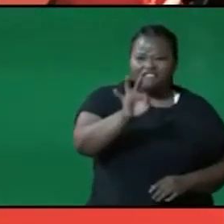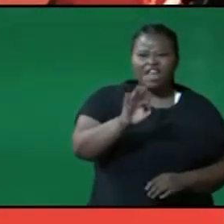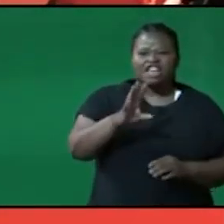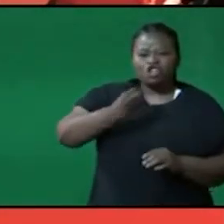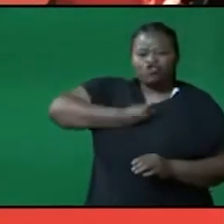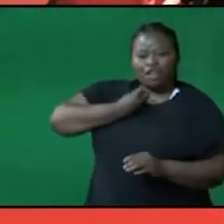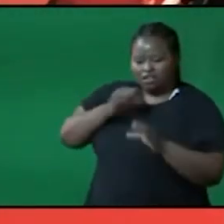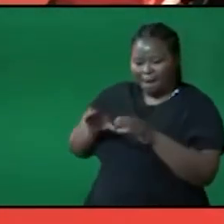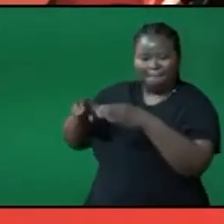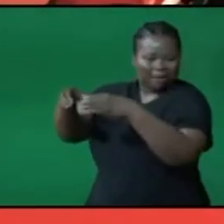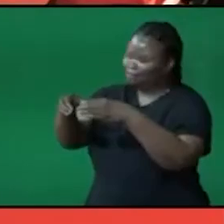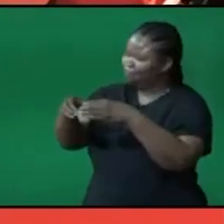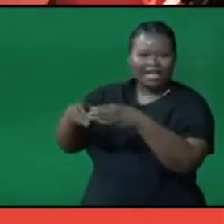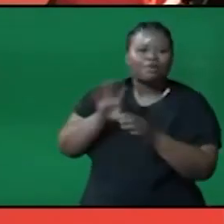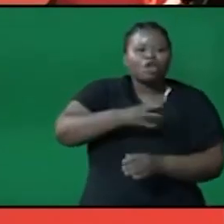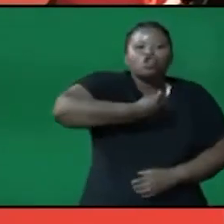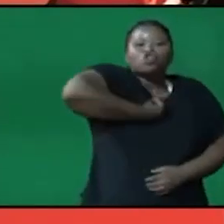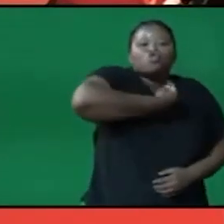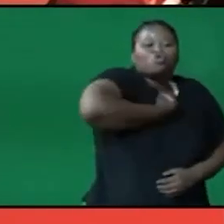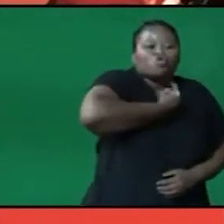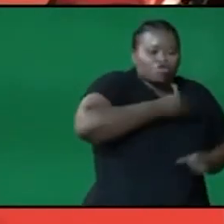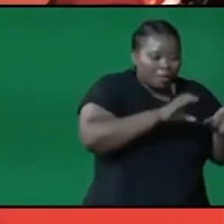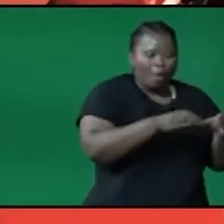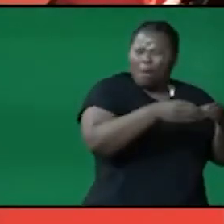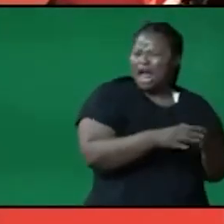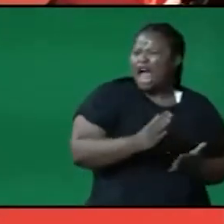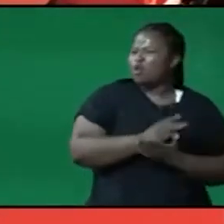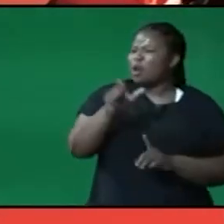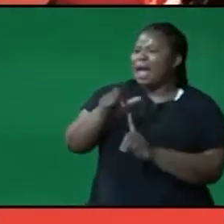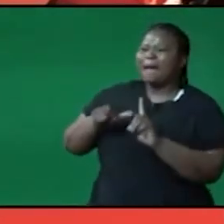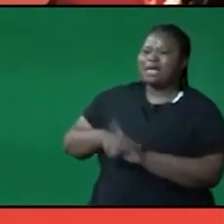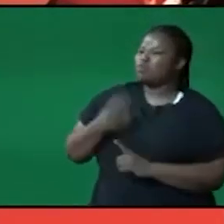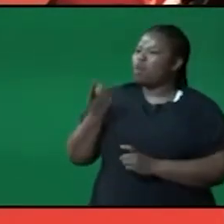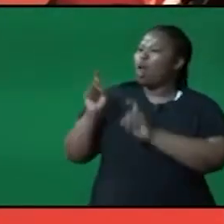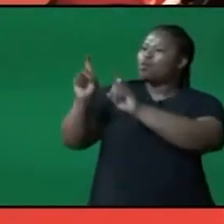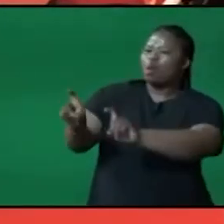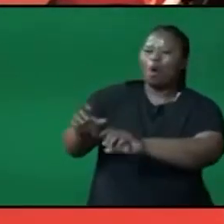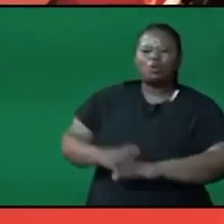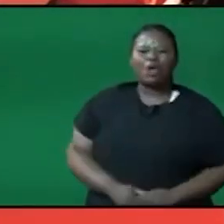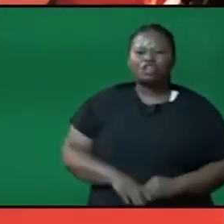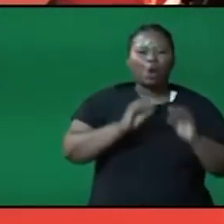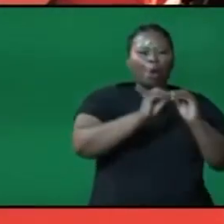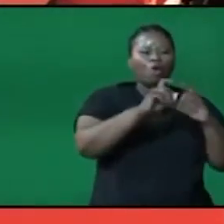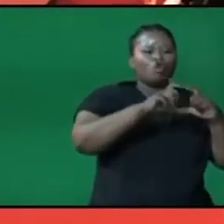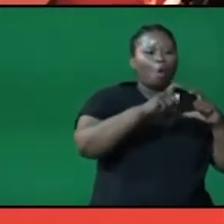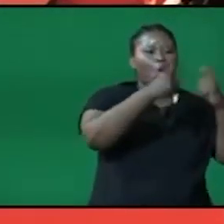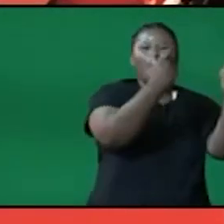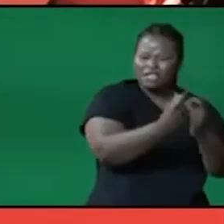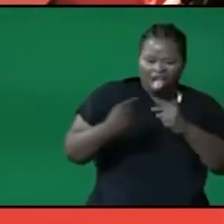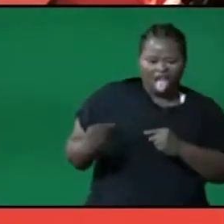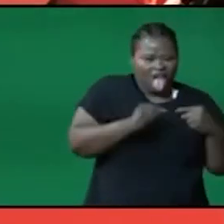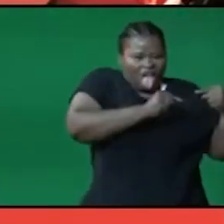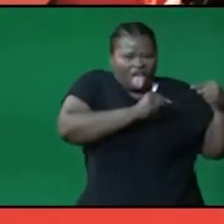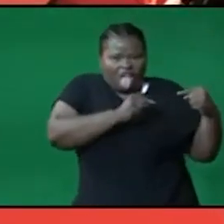command. There is a youth command. And I don't know why someone will even go into a commission and argue